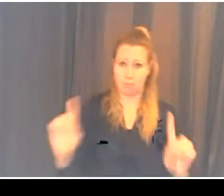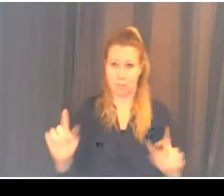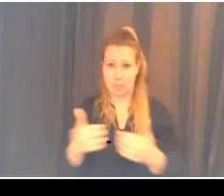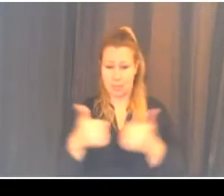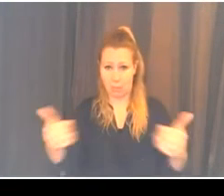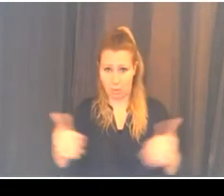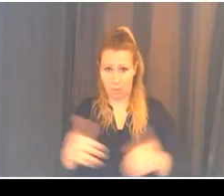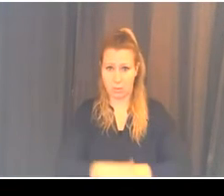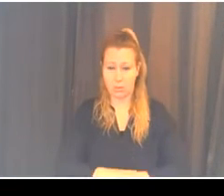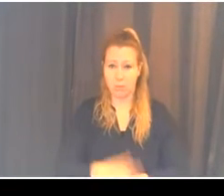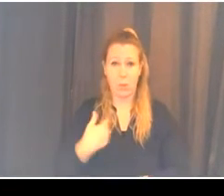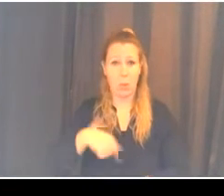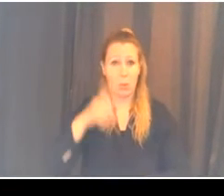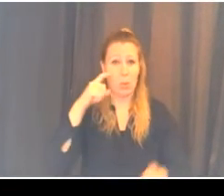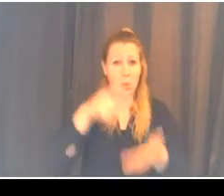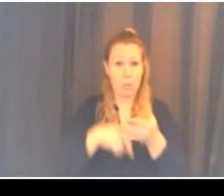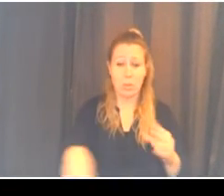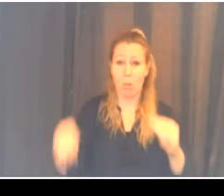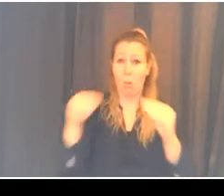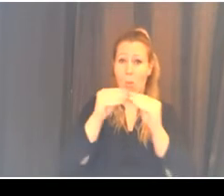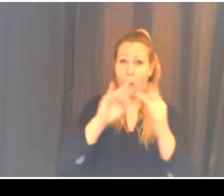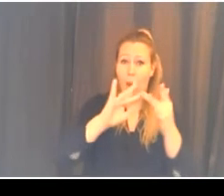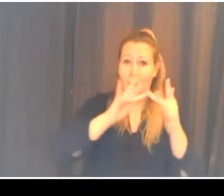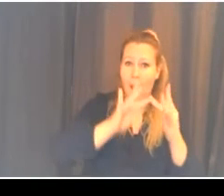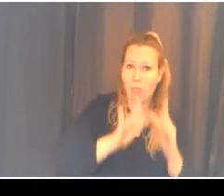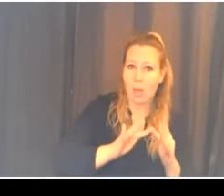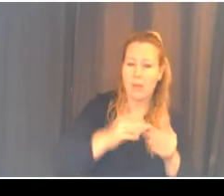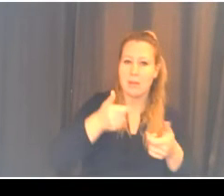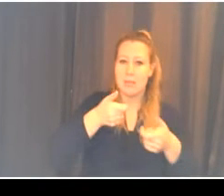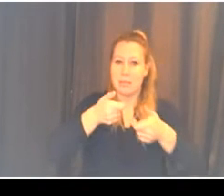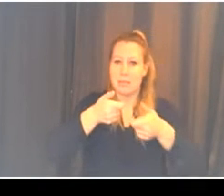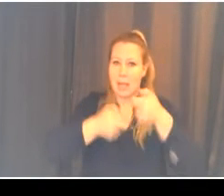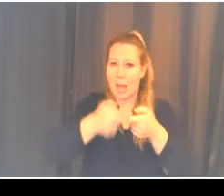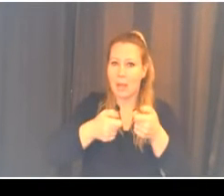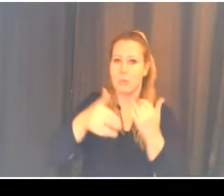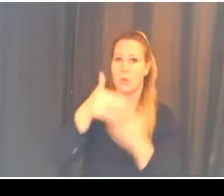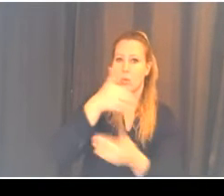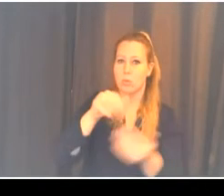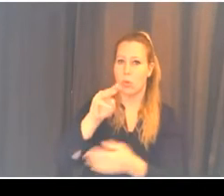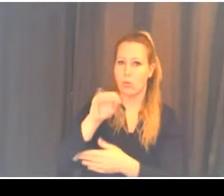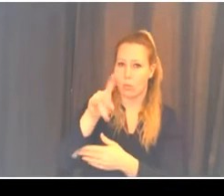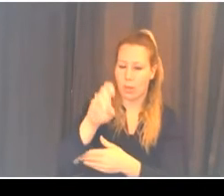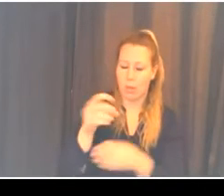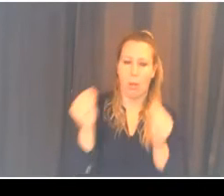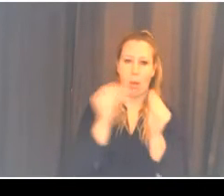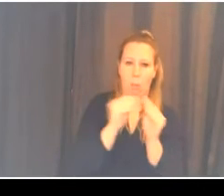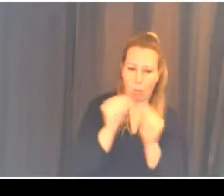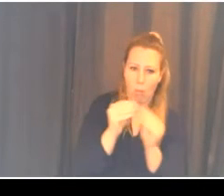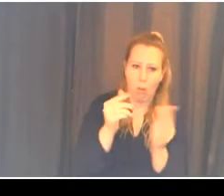operations one client was told by her abuser she better watch her back because the courts are closed so don't do